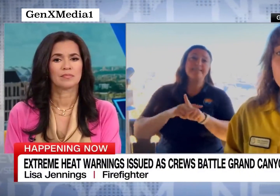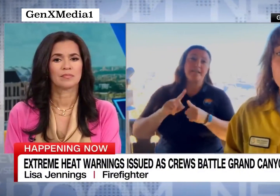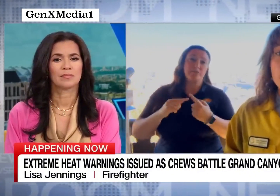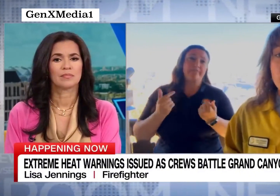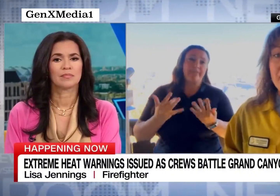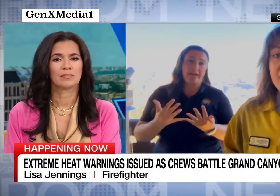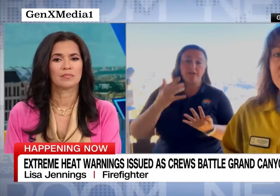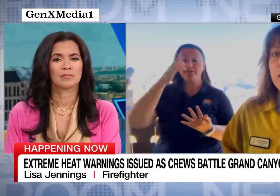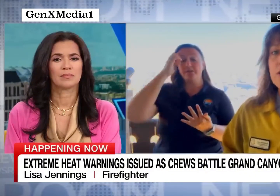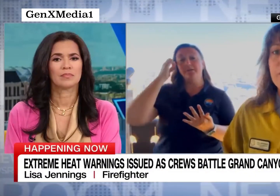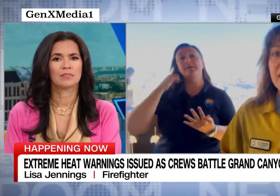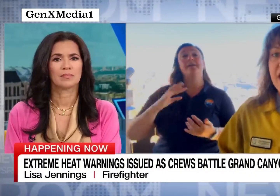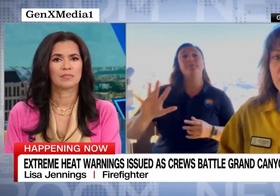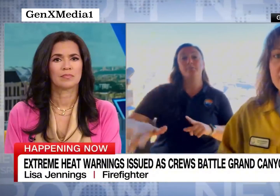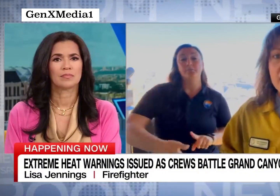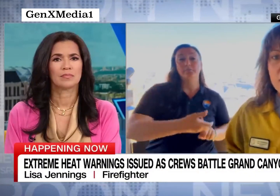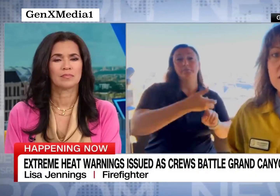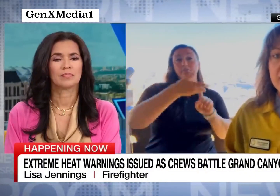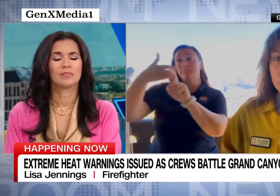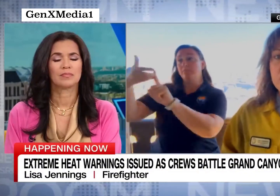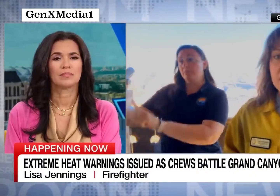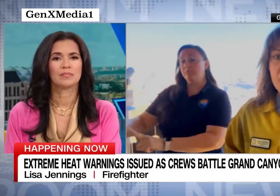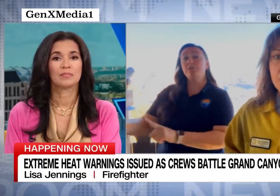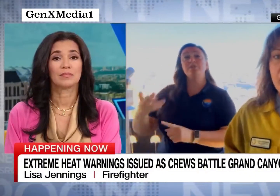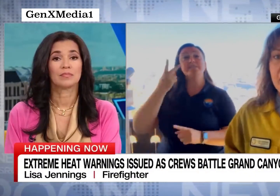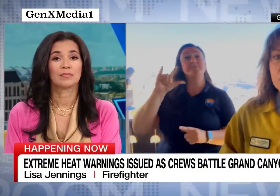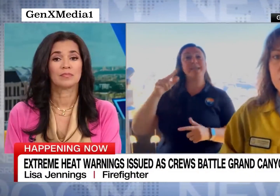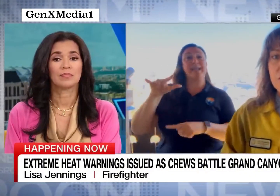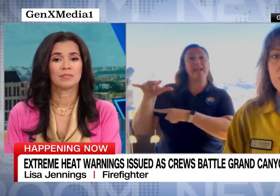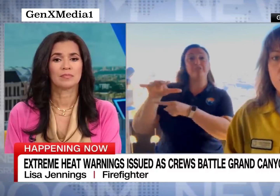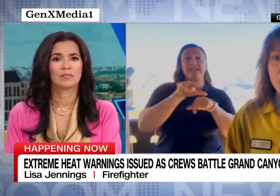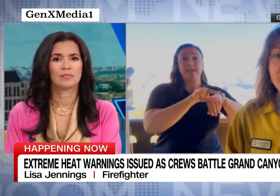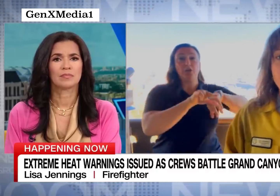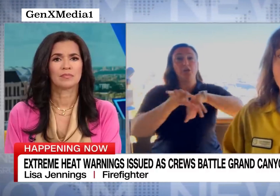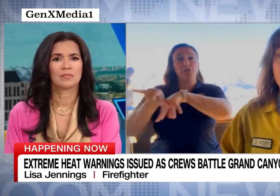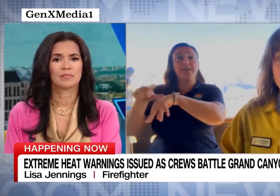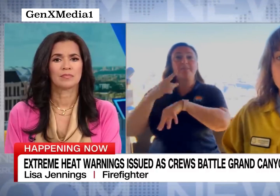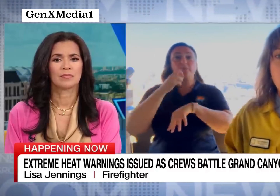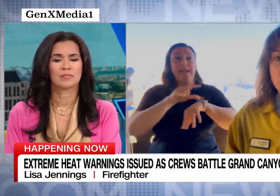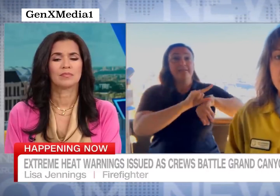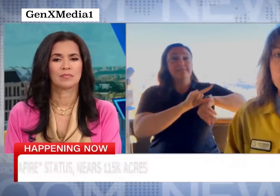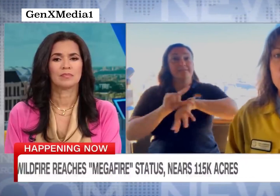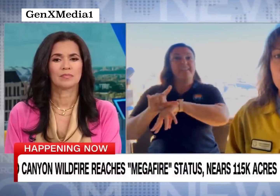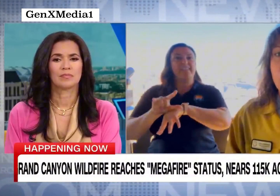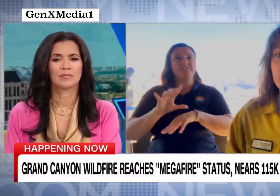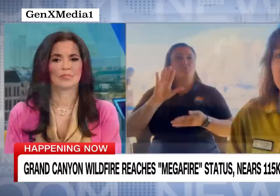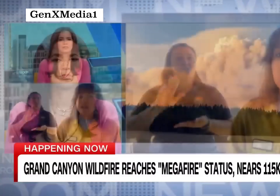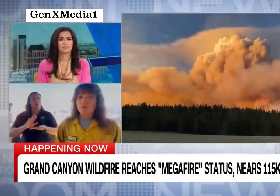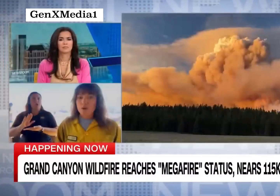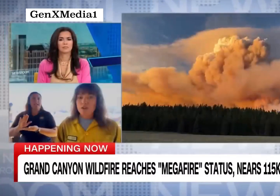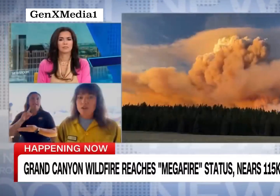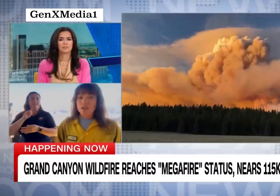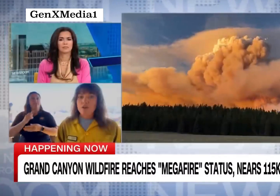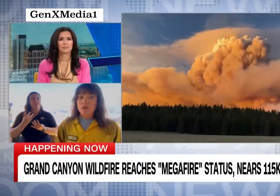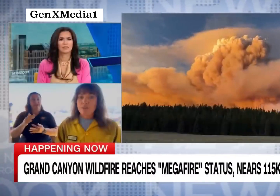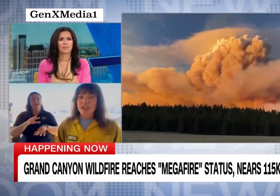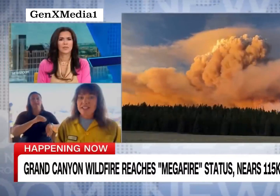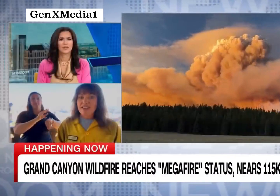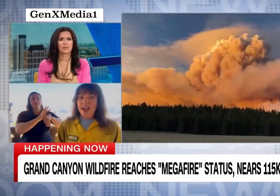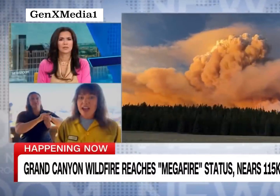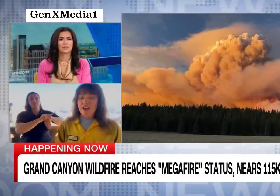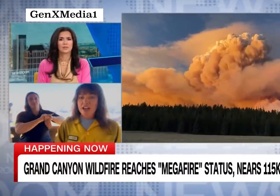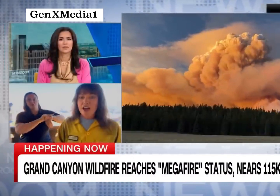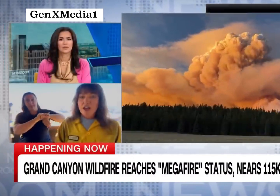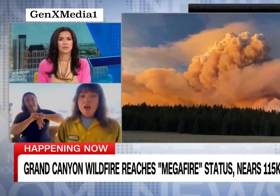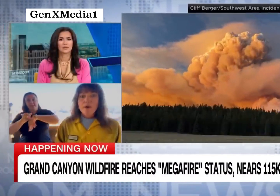and then we'll bring in those big air tankers that you see on fires with the red fire retardant to drop in and further slow the blaze